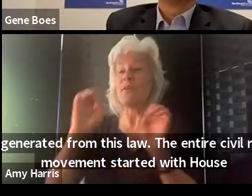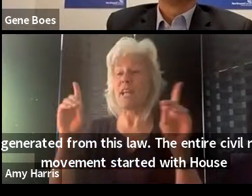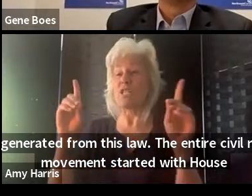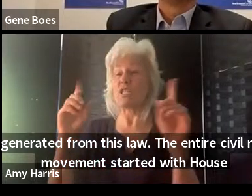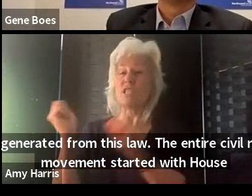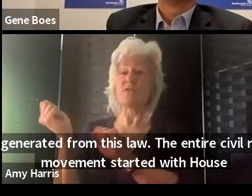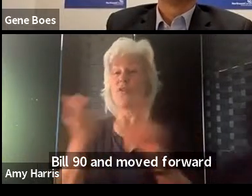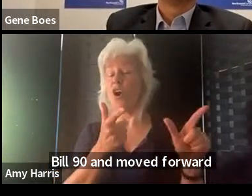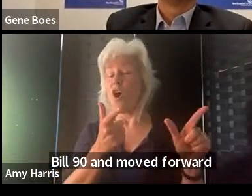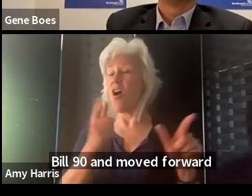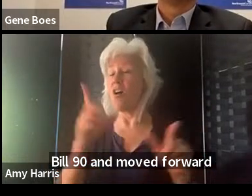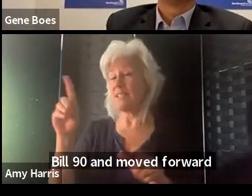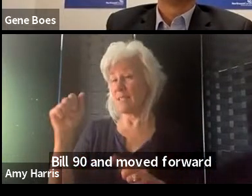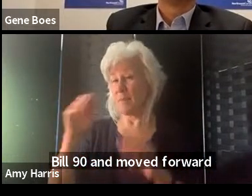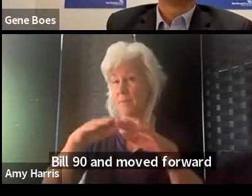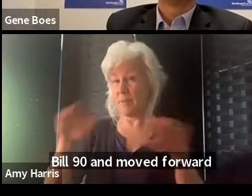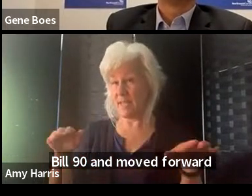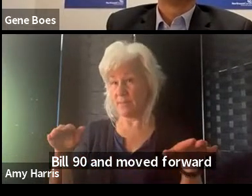Act in